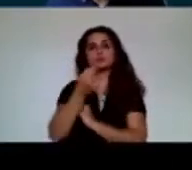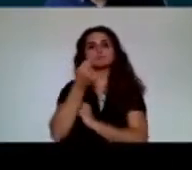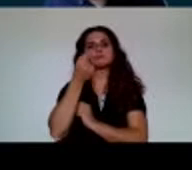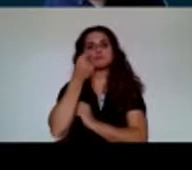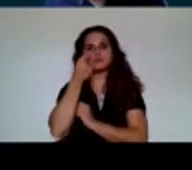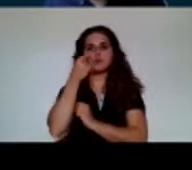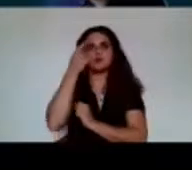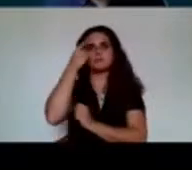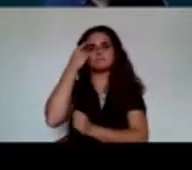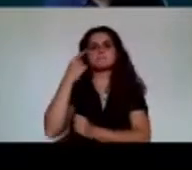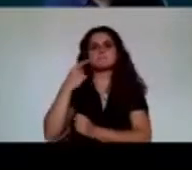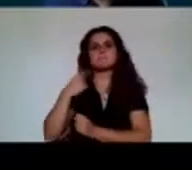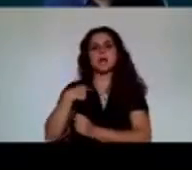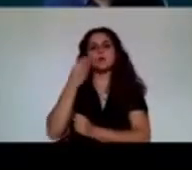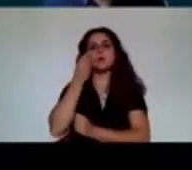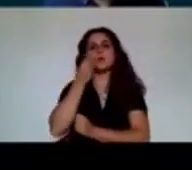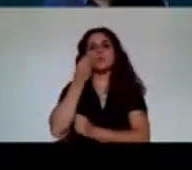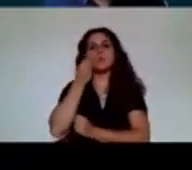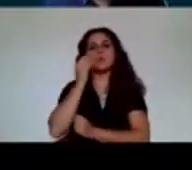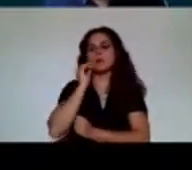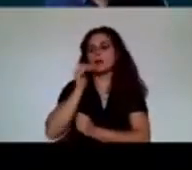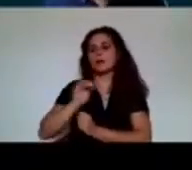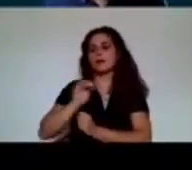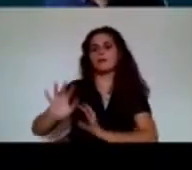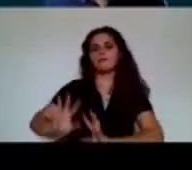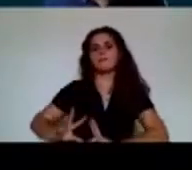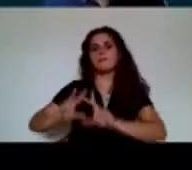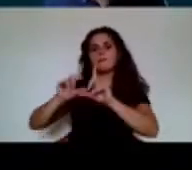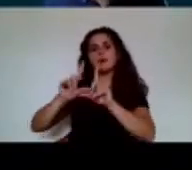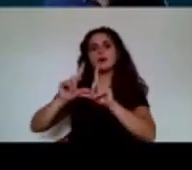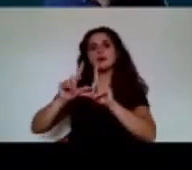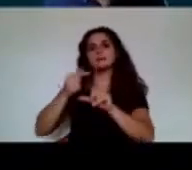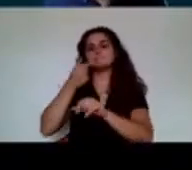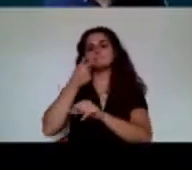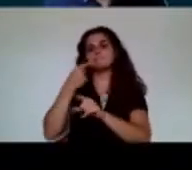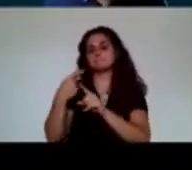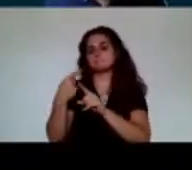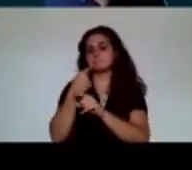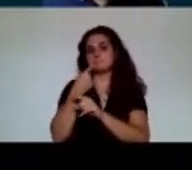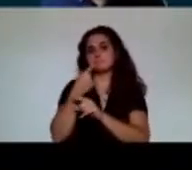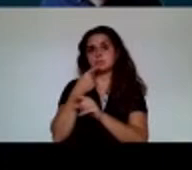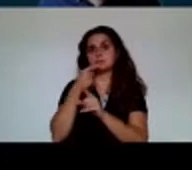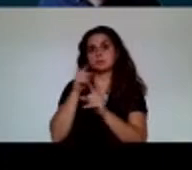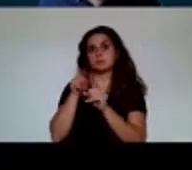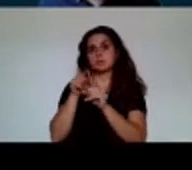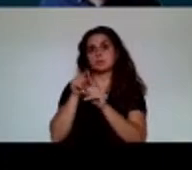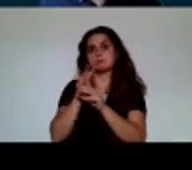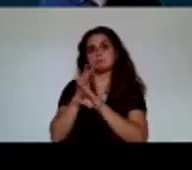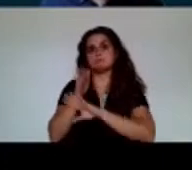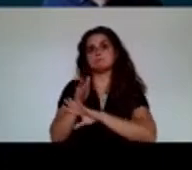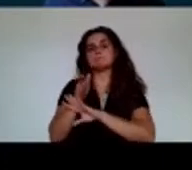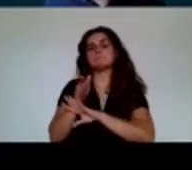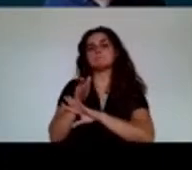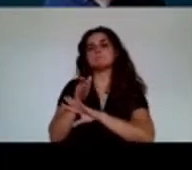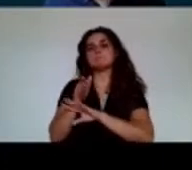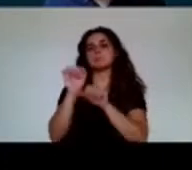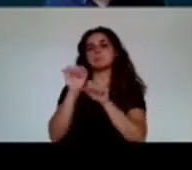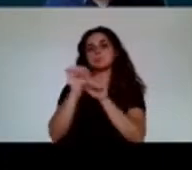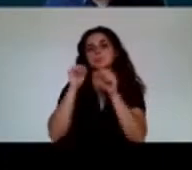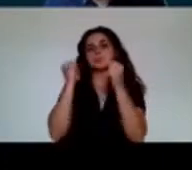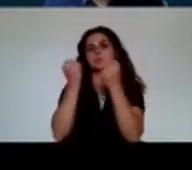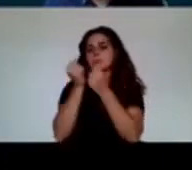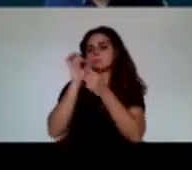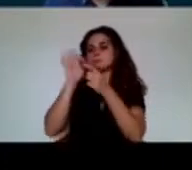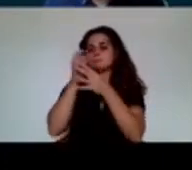how children develop an understanding and their assessment also of social categories